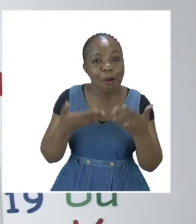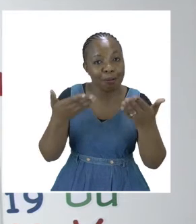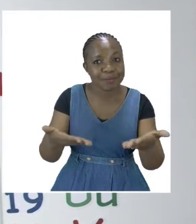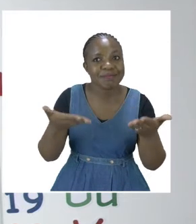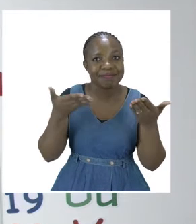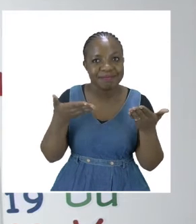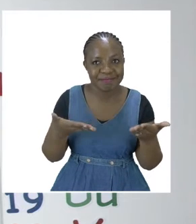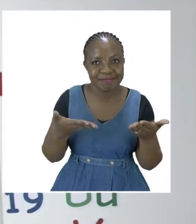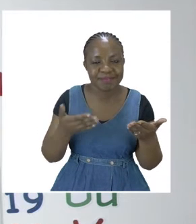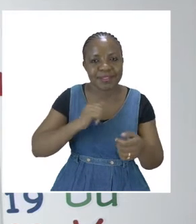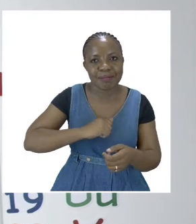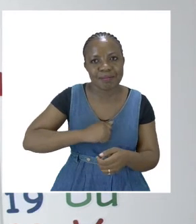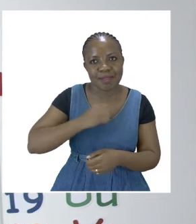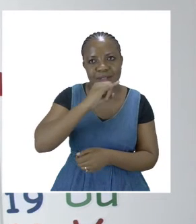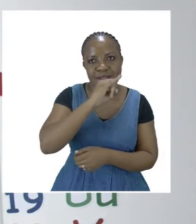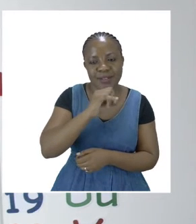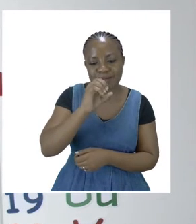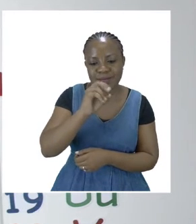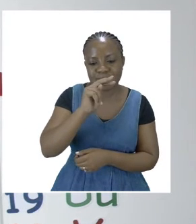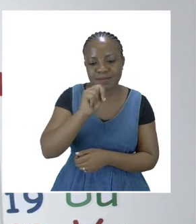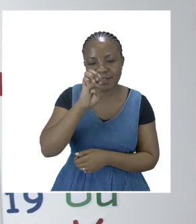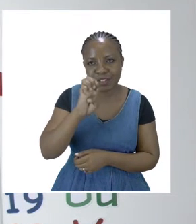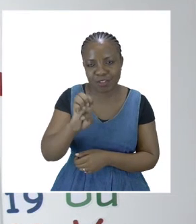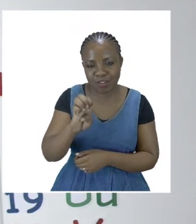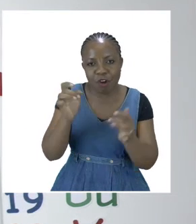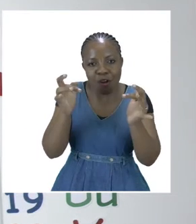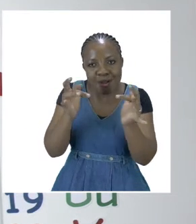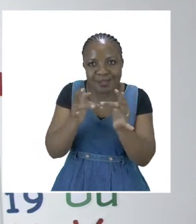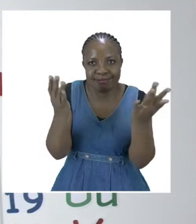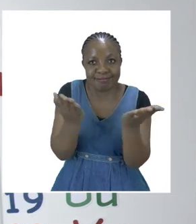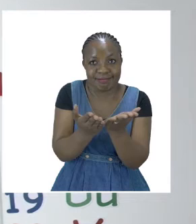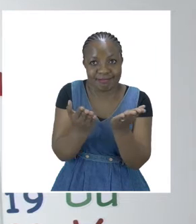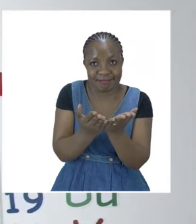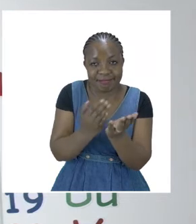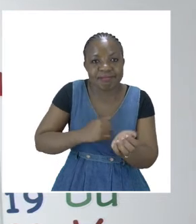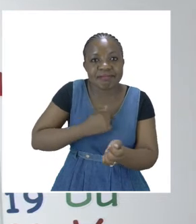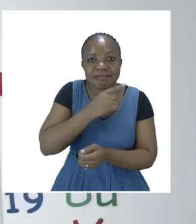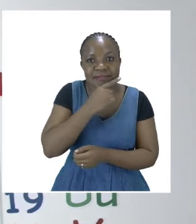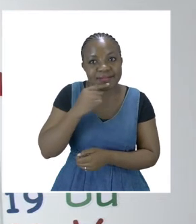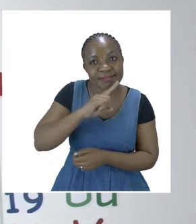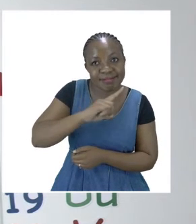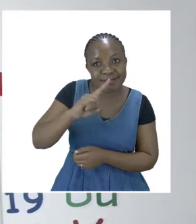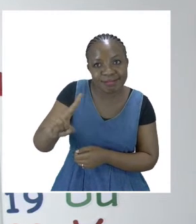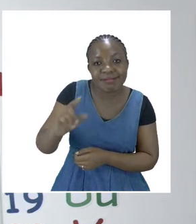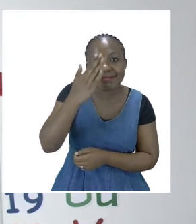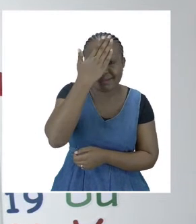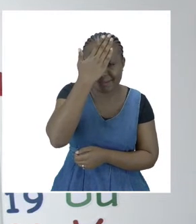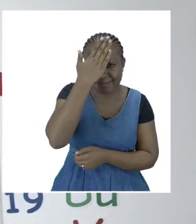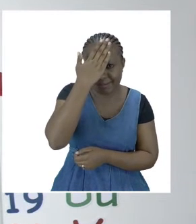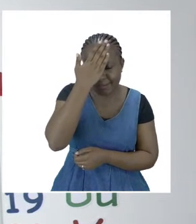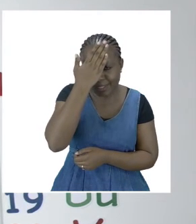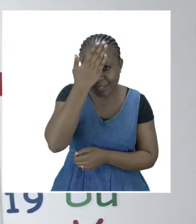Welcome to My Zone Online School. My name is Teacher Mutsa. Get your education